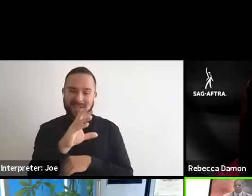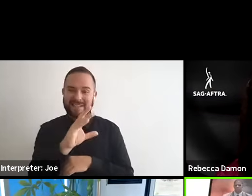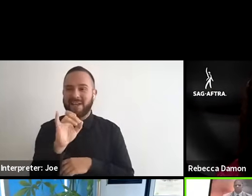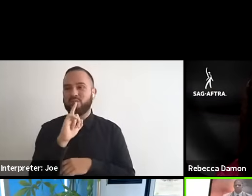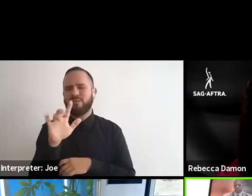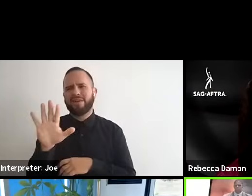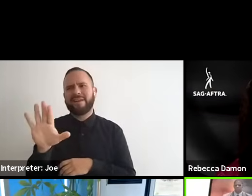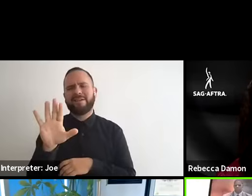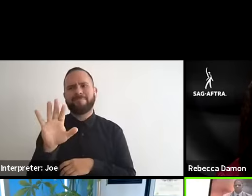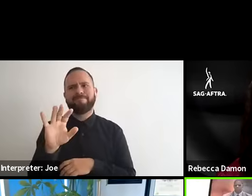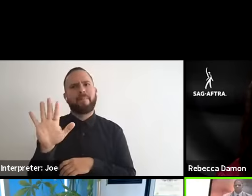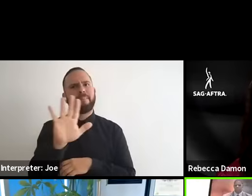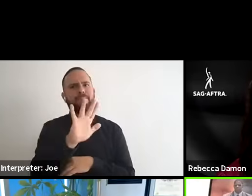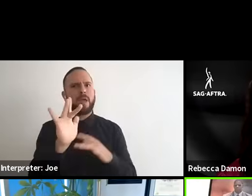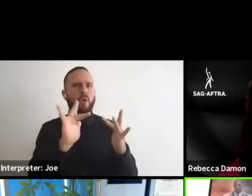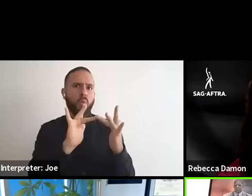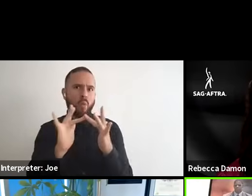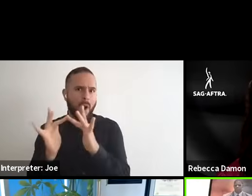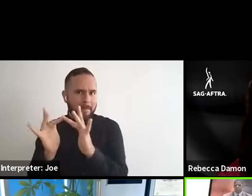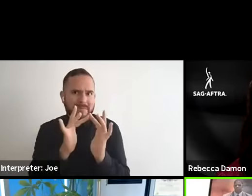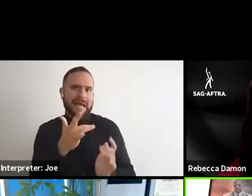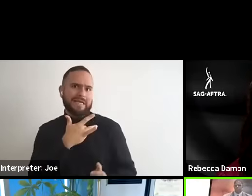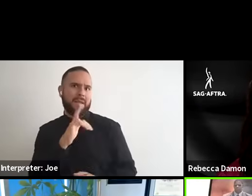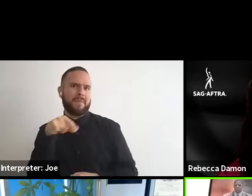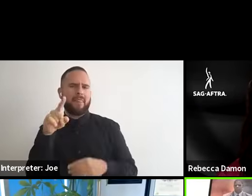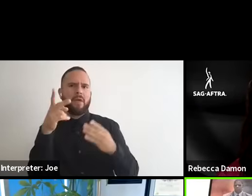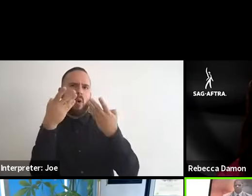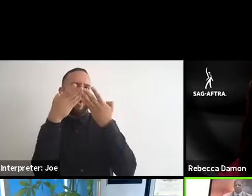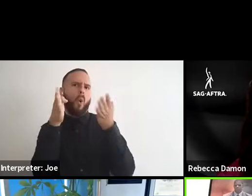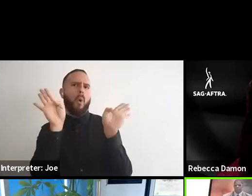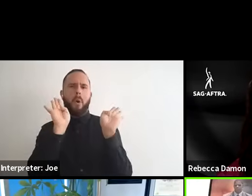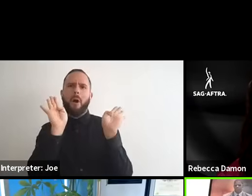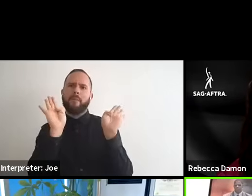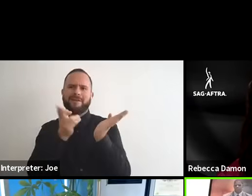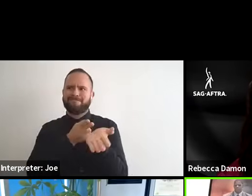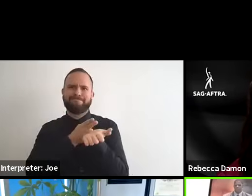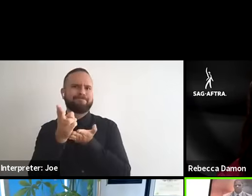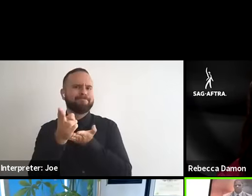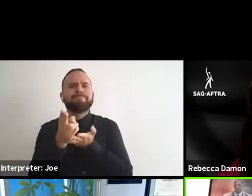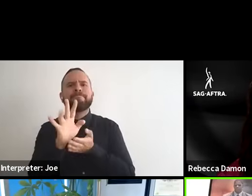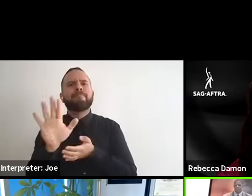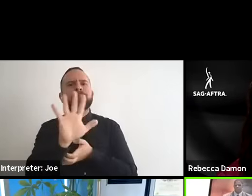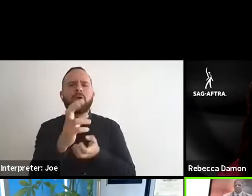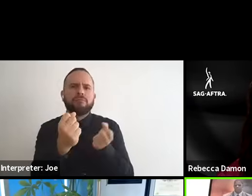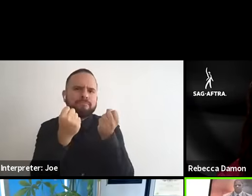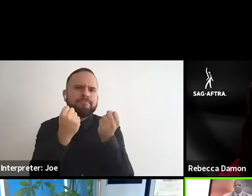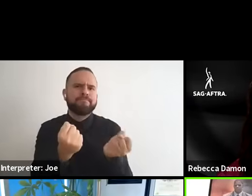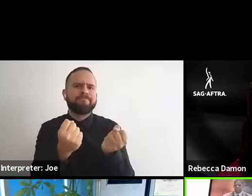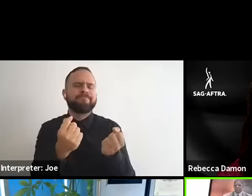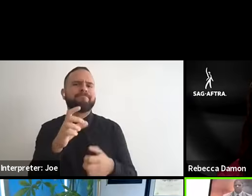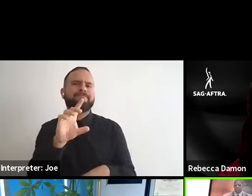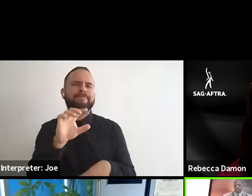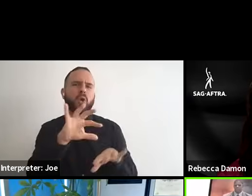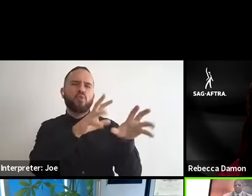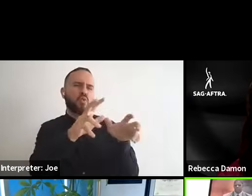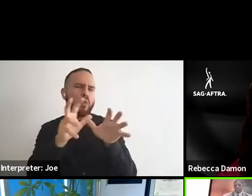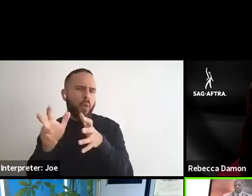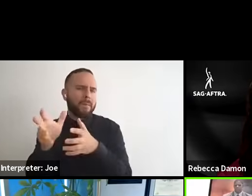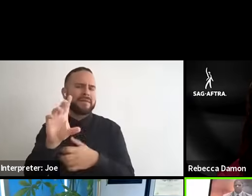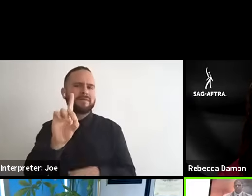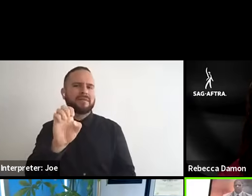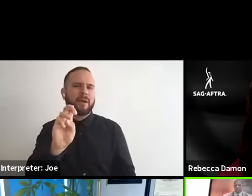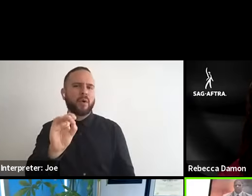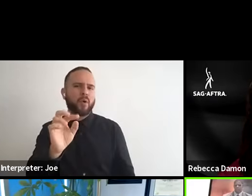really open about the demographic that that their strengths are in. But I always say put it out there, because truth be